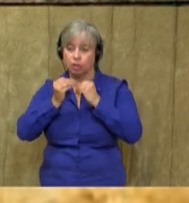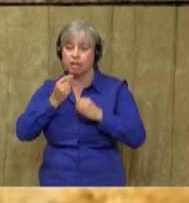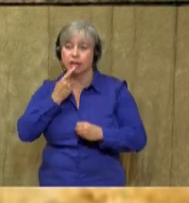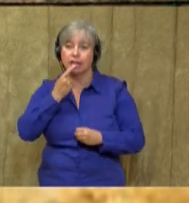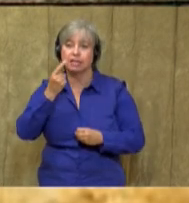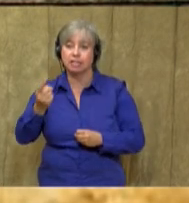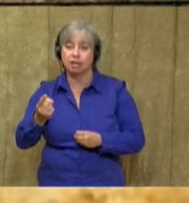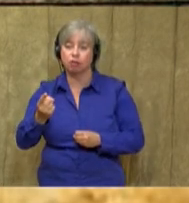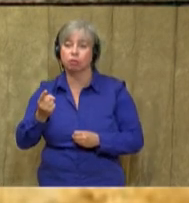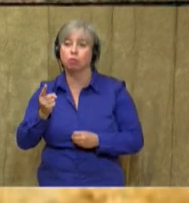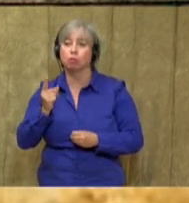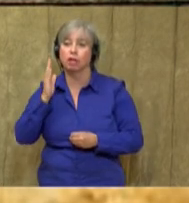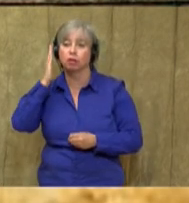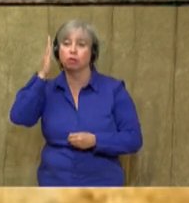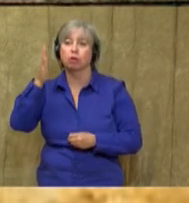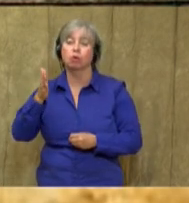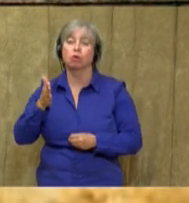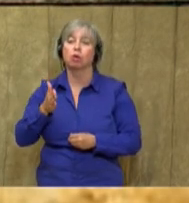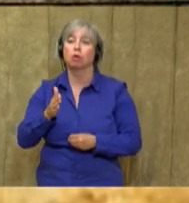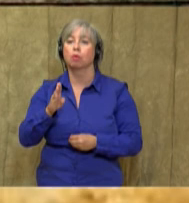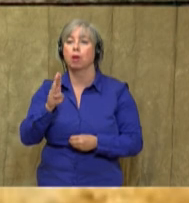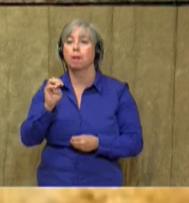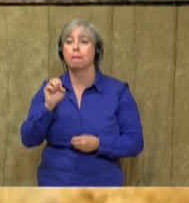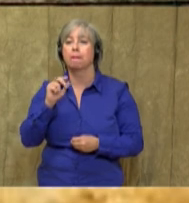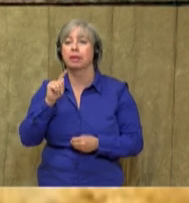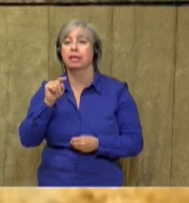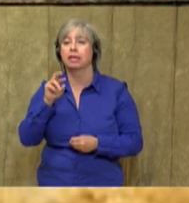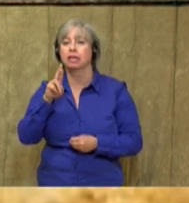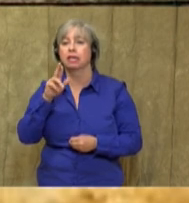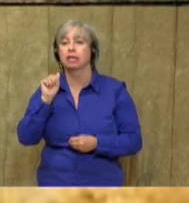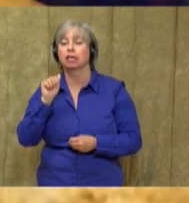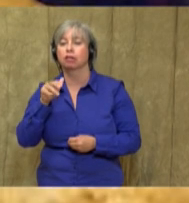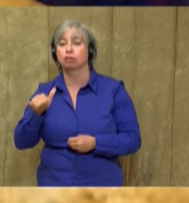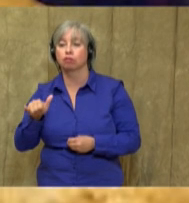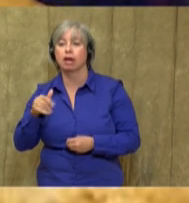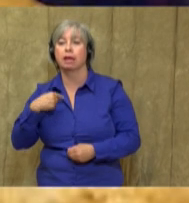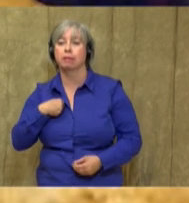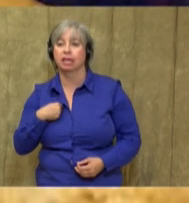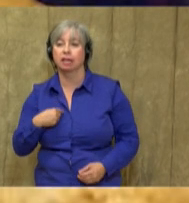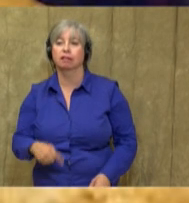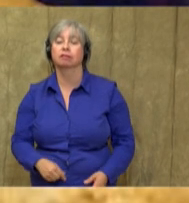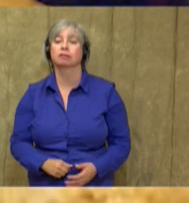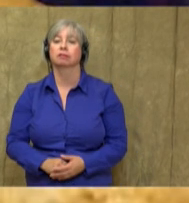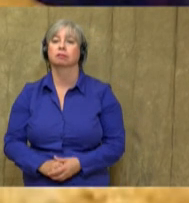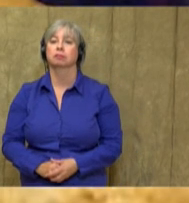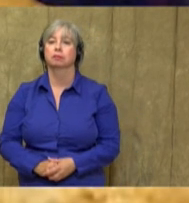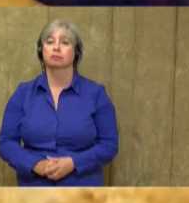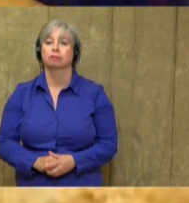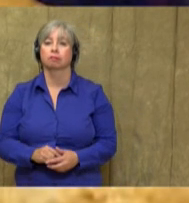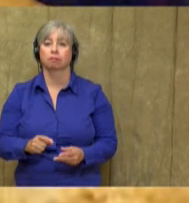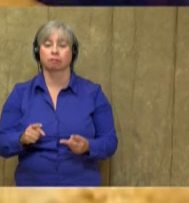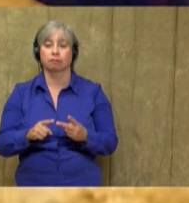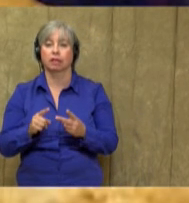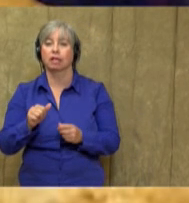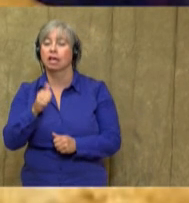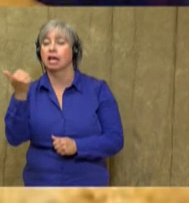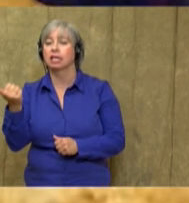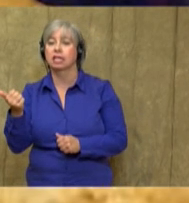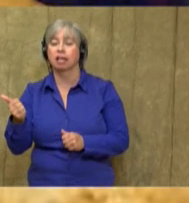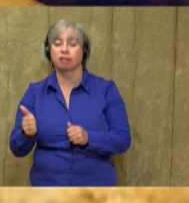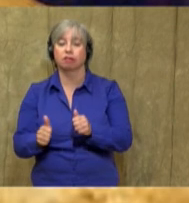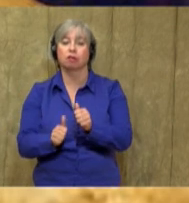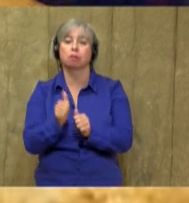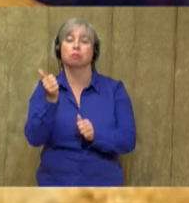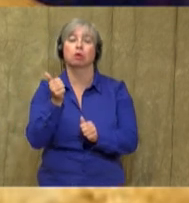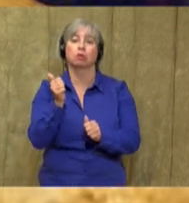is going to betray me. So that's the moment that's being captured in this particular painting. Another one of his most famous, probably the most